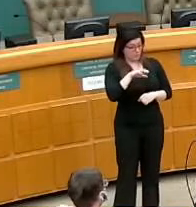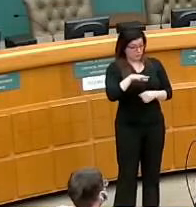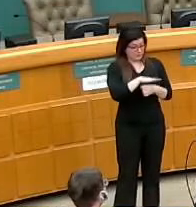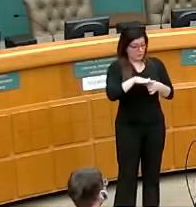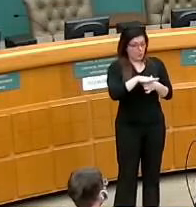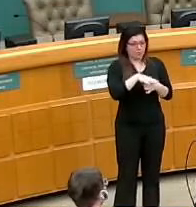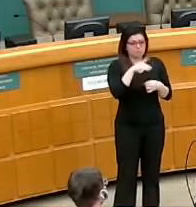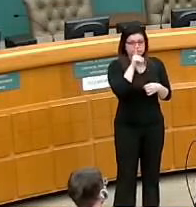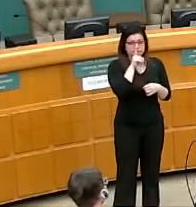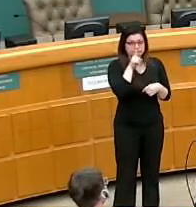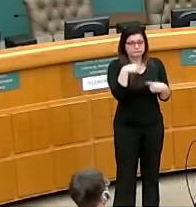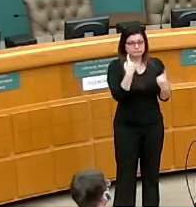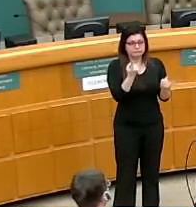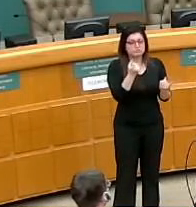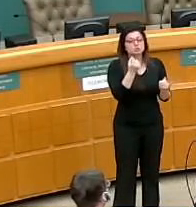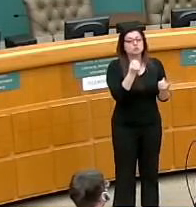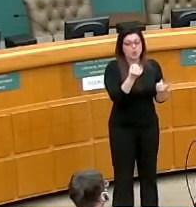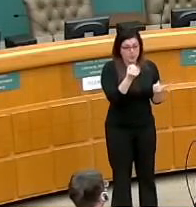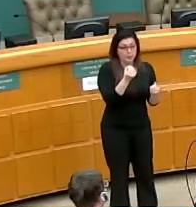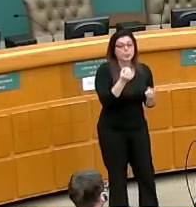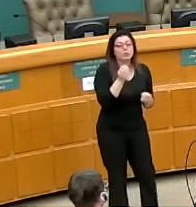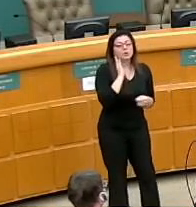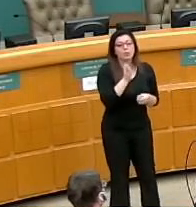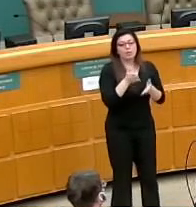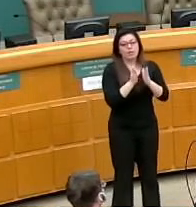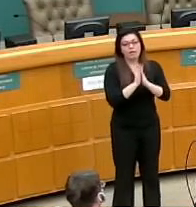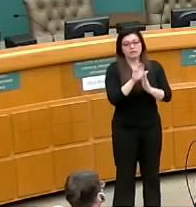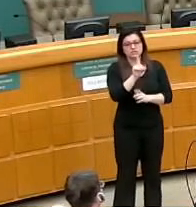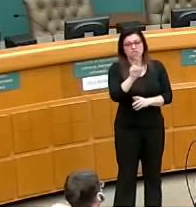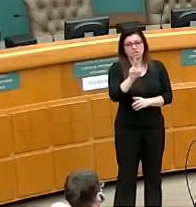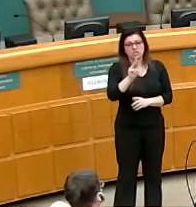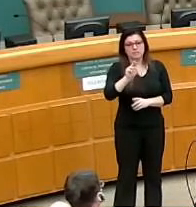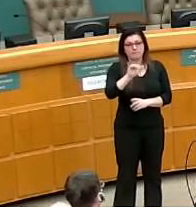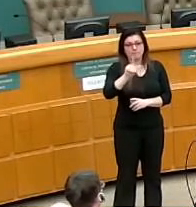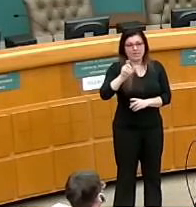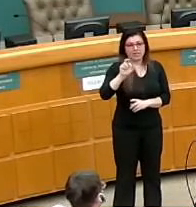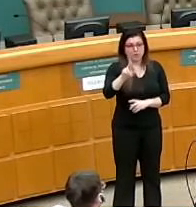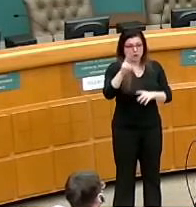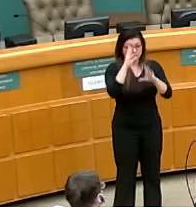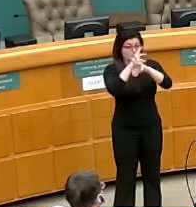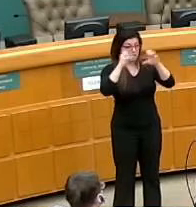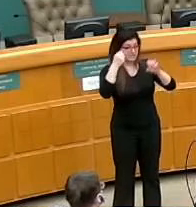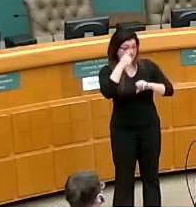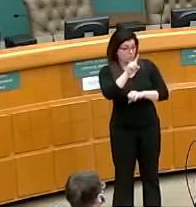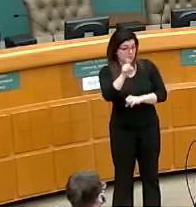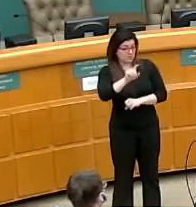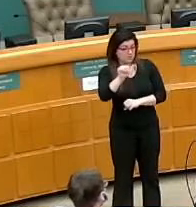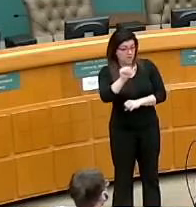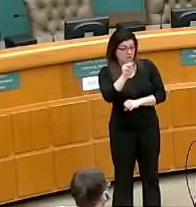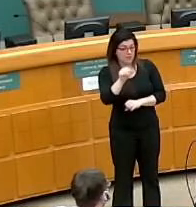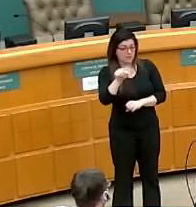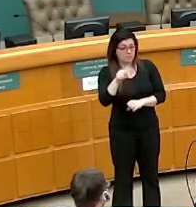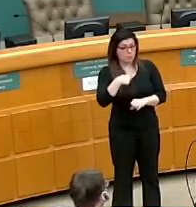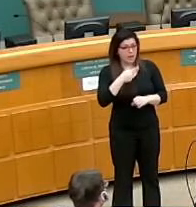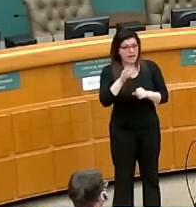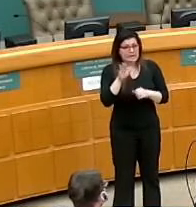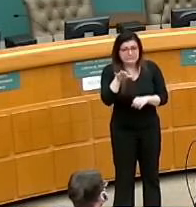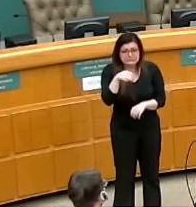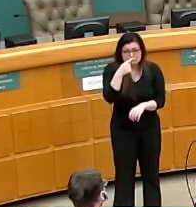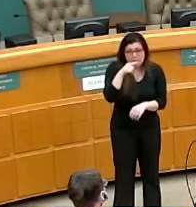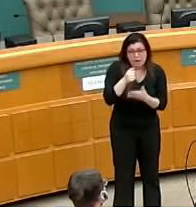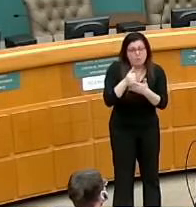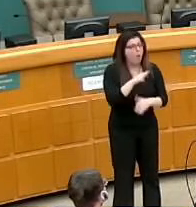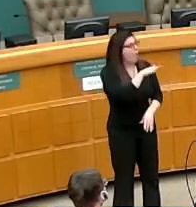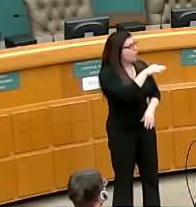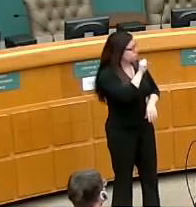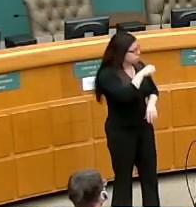Miller, the president of Corpus Christi A&M, without hesitation, she said, absolutely, I'll put some of my best people on that